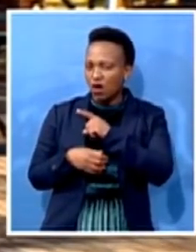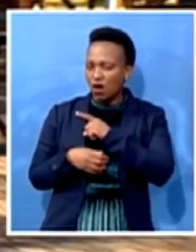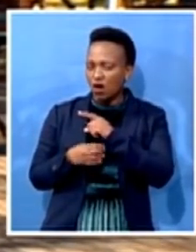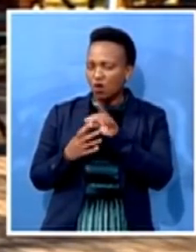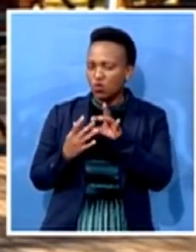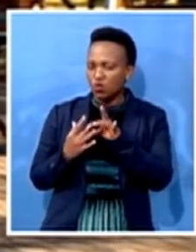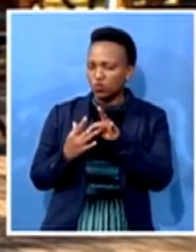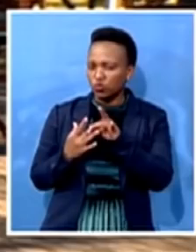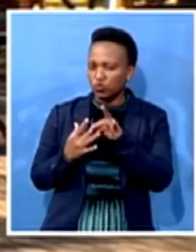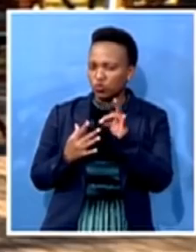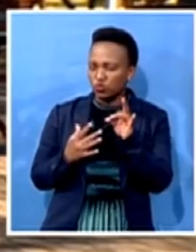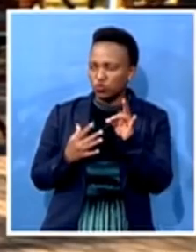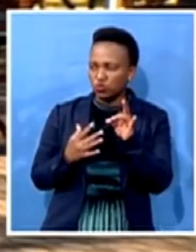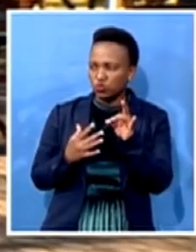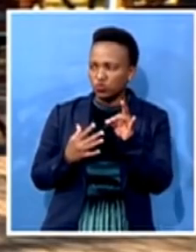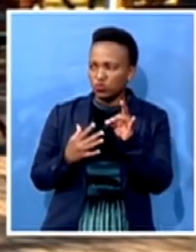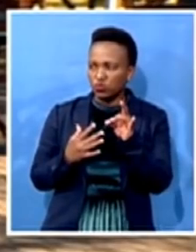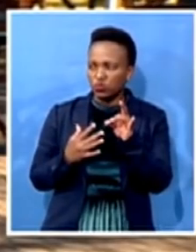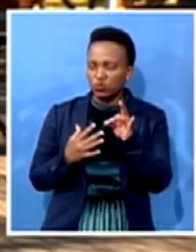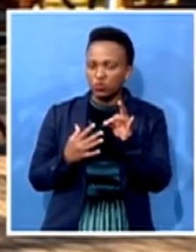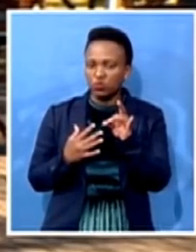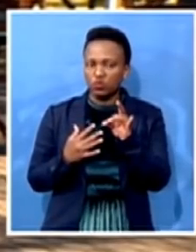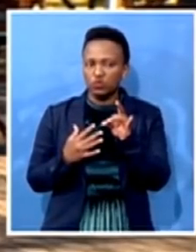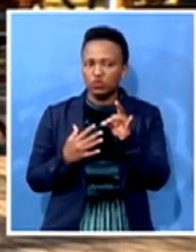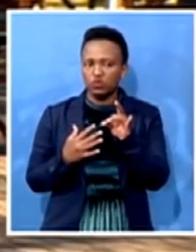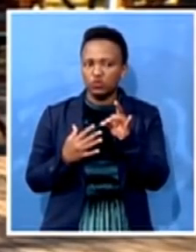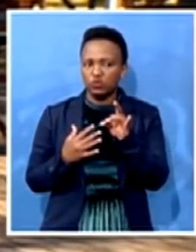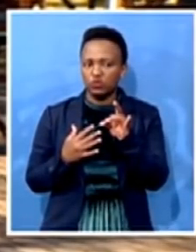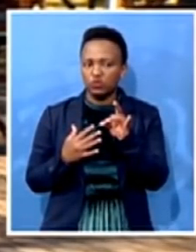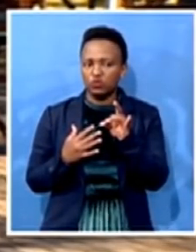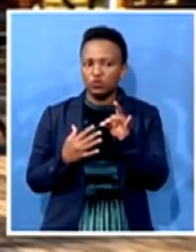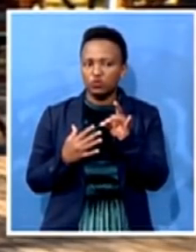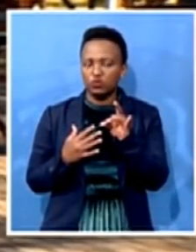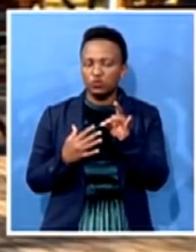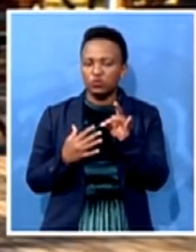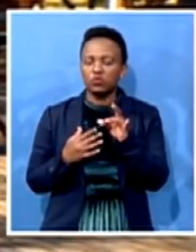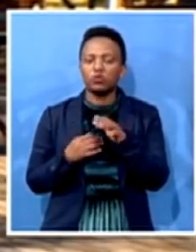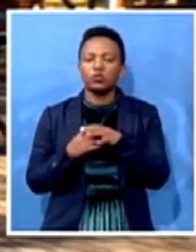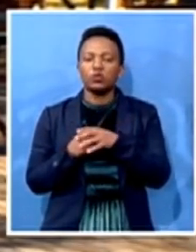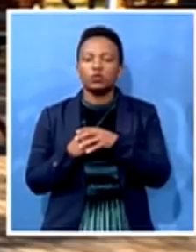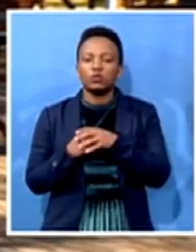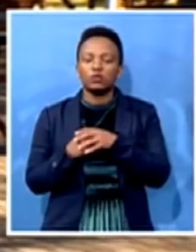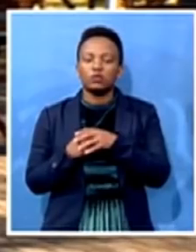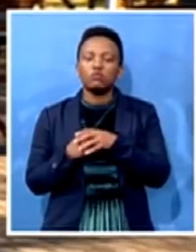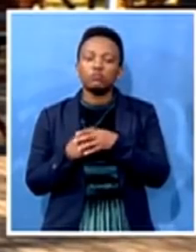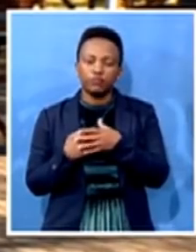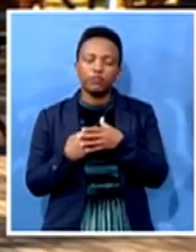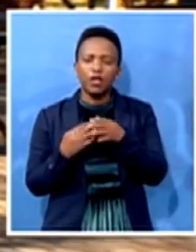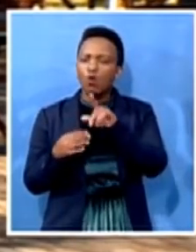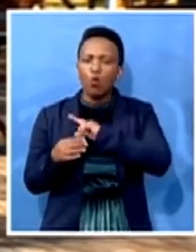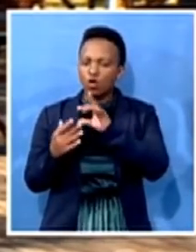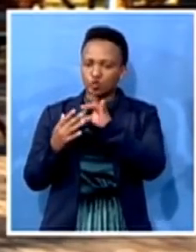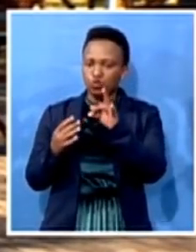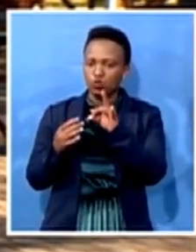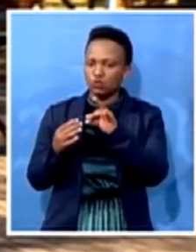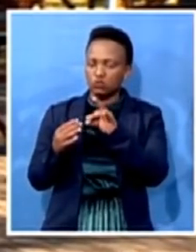at home. Did you not have that option? If I had my way, I would have been quarantined myself at home. But